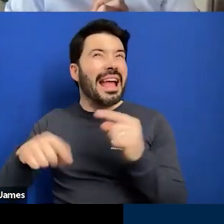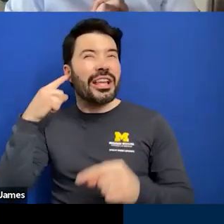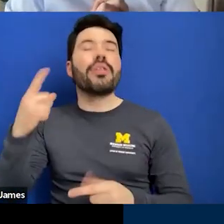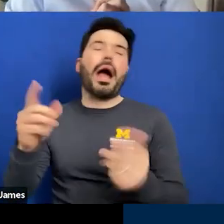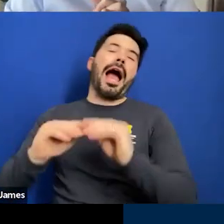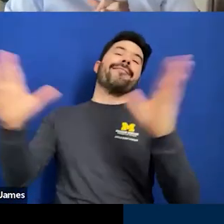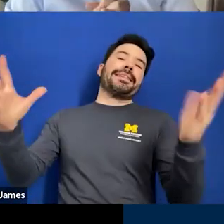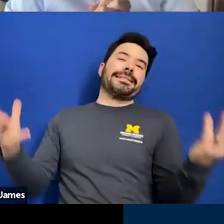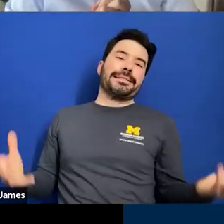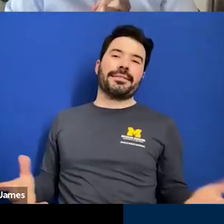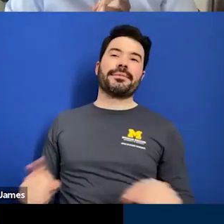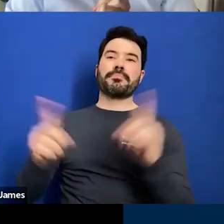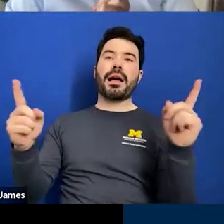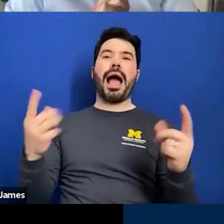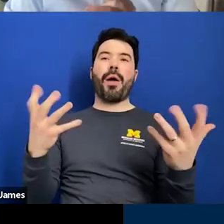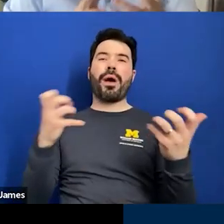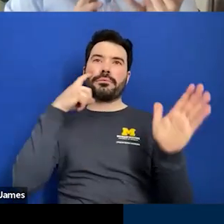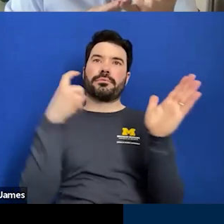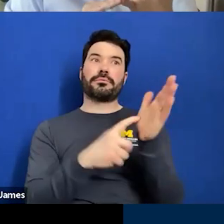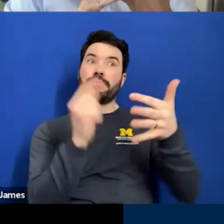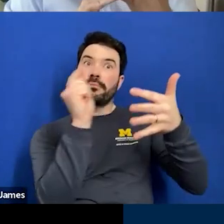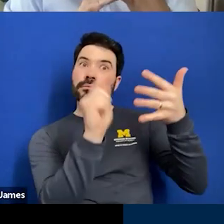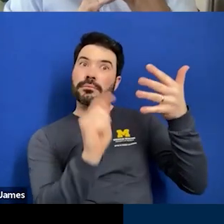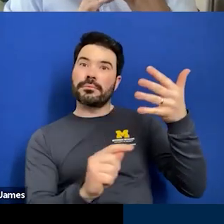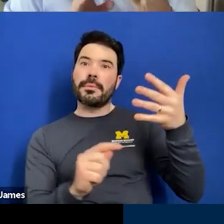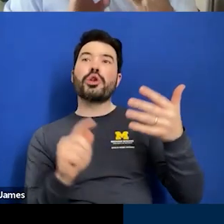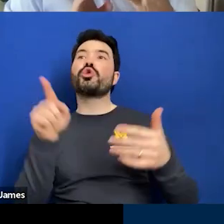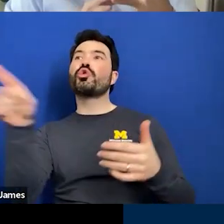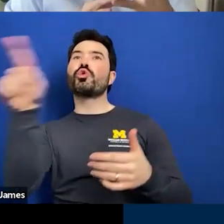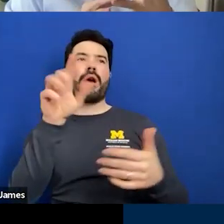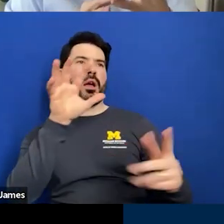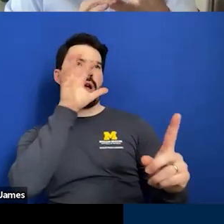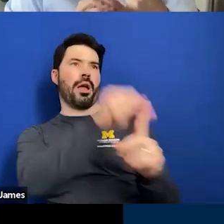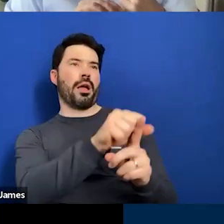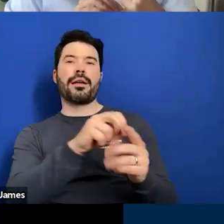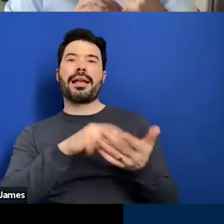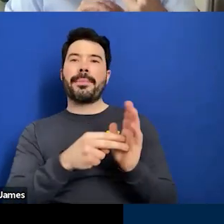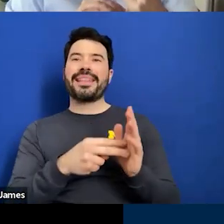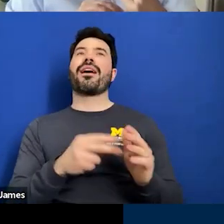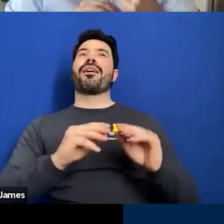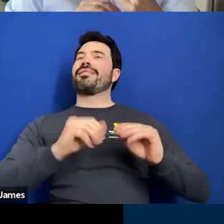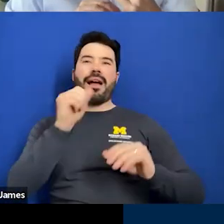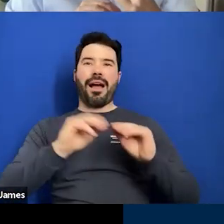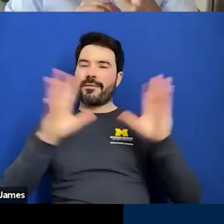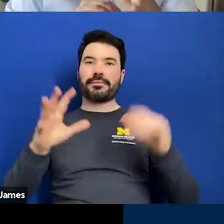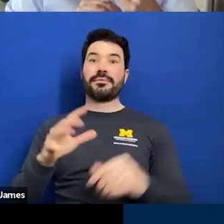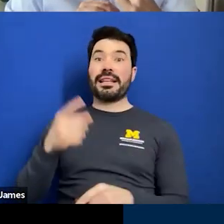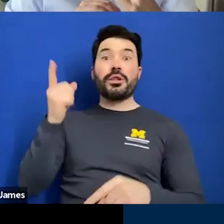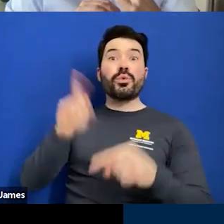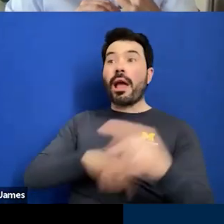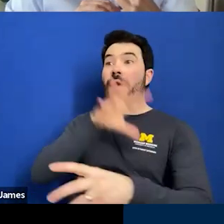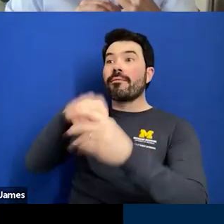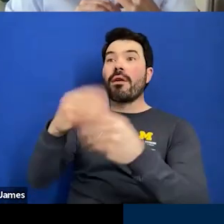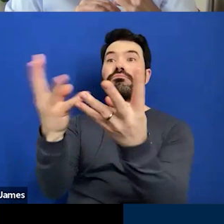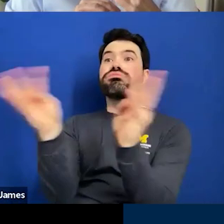things that are not obvious. Not being able to participate at the dinner table. See a senior citizen, they're quiet at the